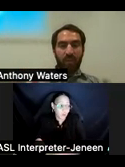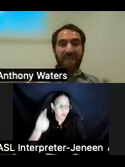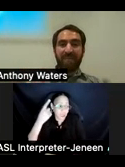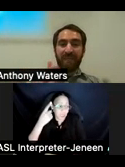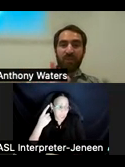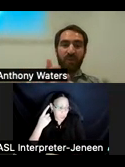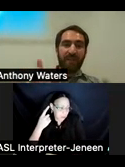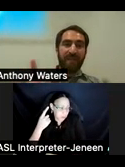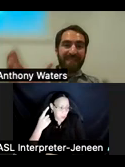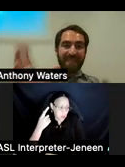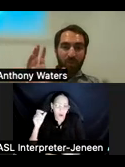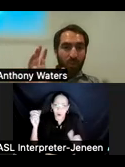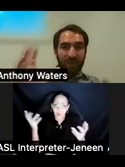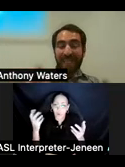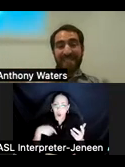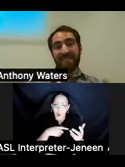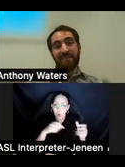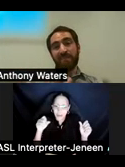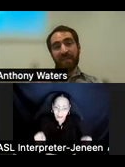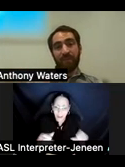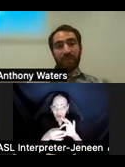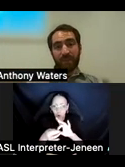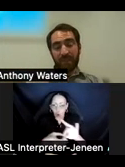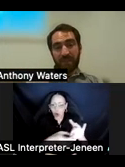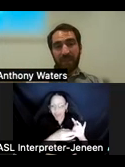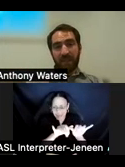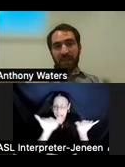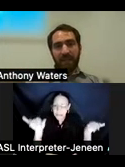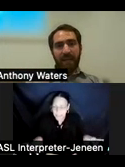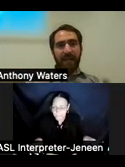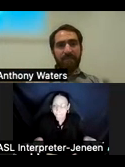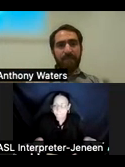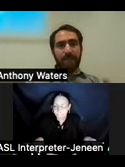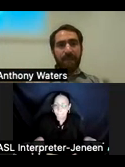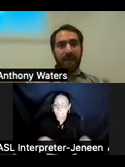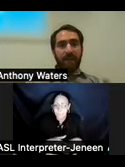what we can be doing as a coordinated system to help the person.